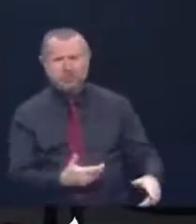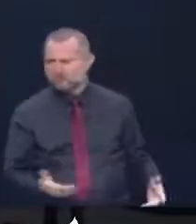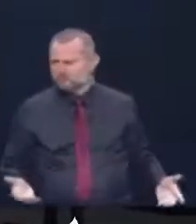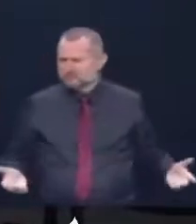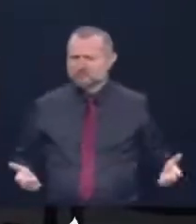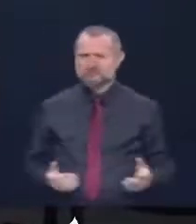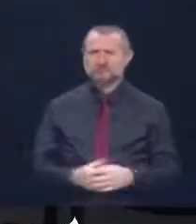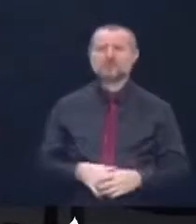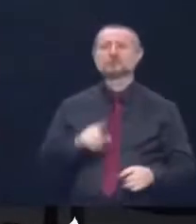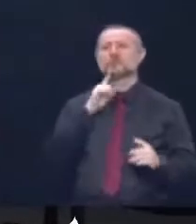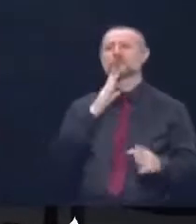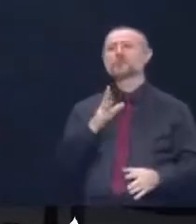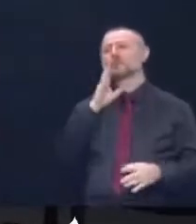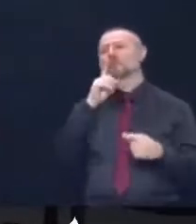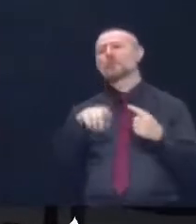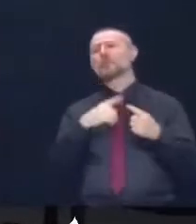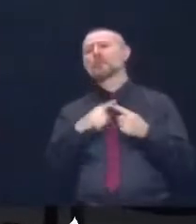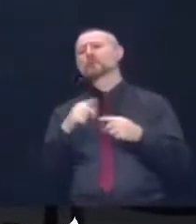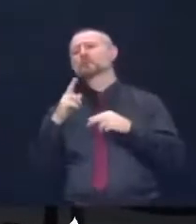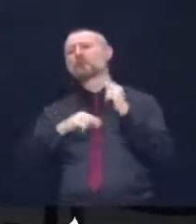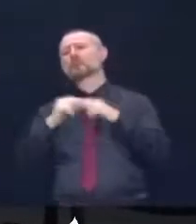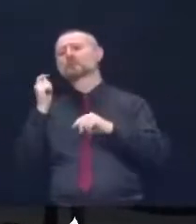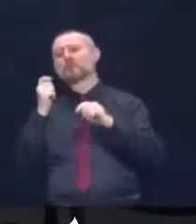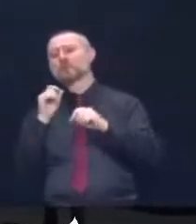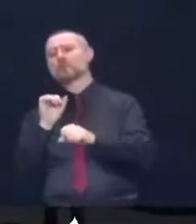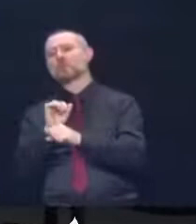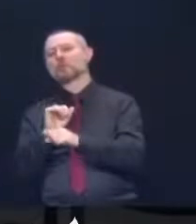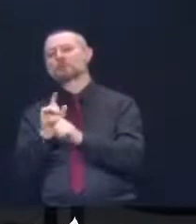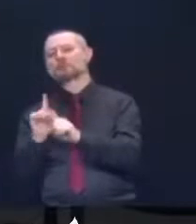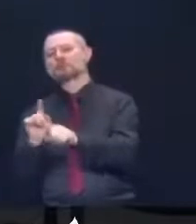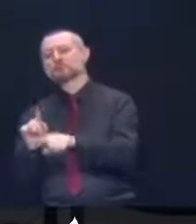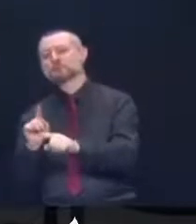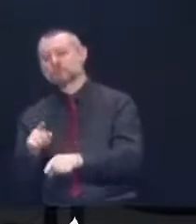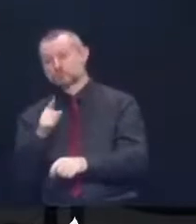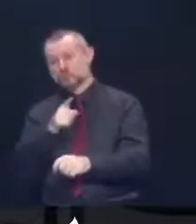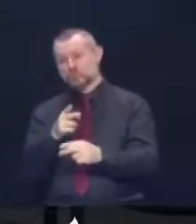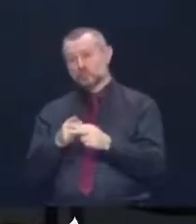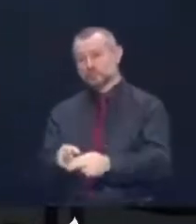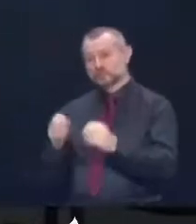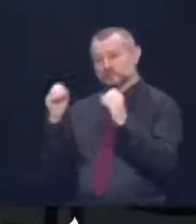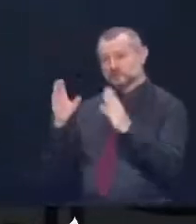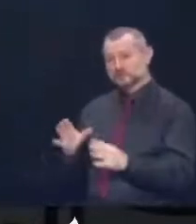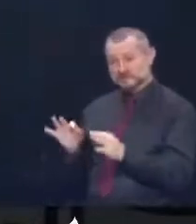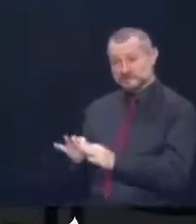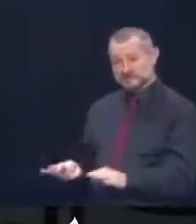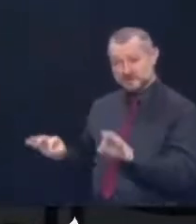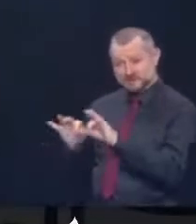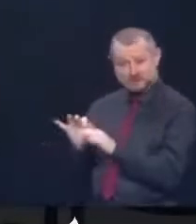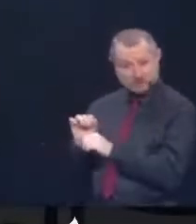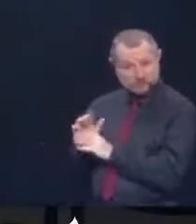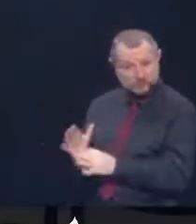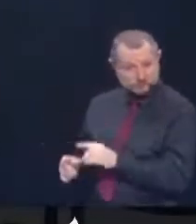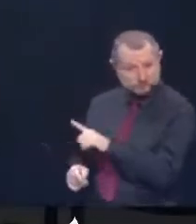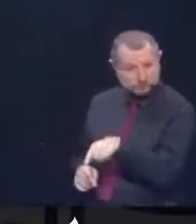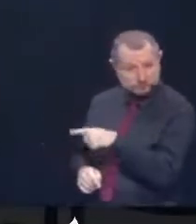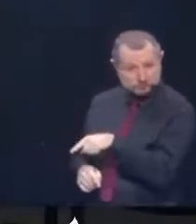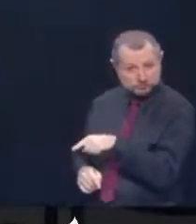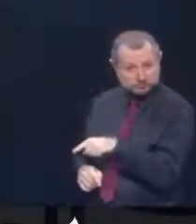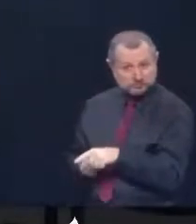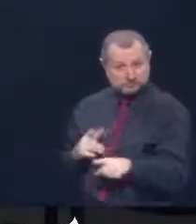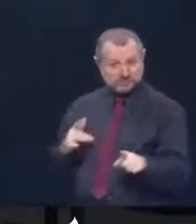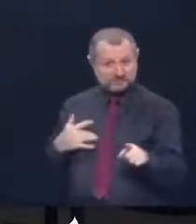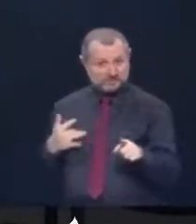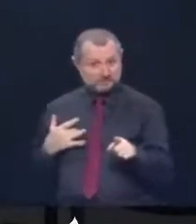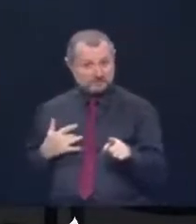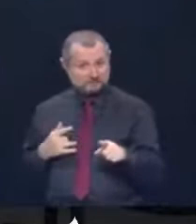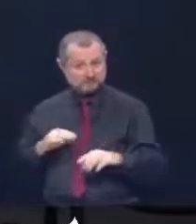construction workers showed up during this pandemic. Do you consider teachers to be essential workers? And do you feel as though they've lived up